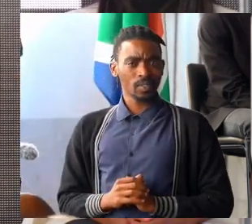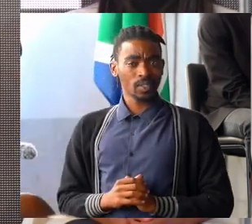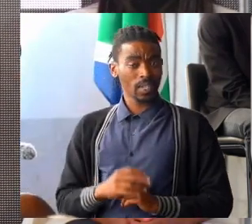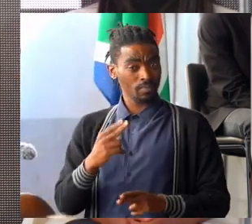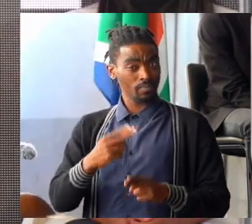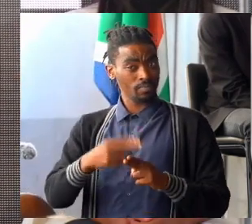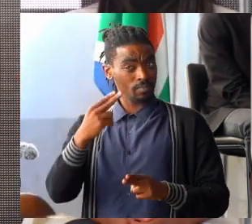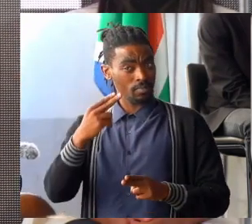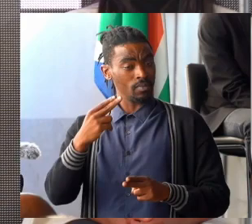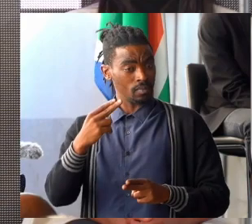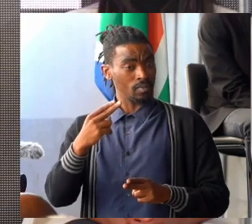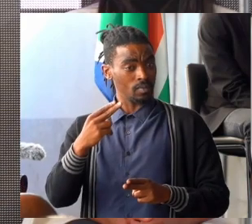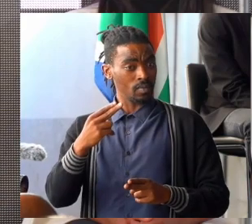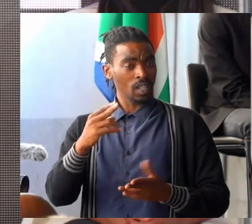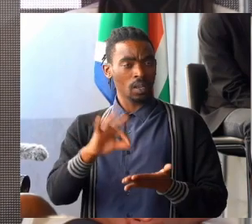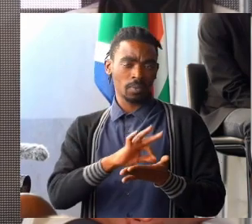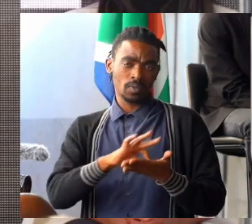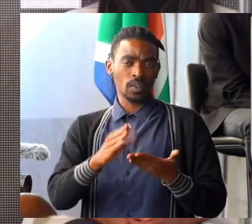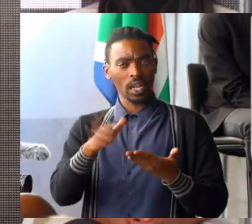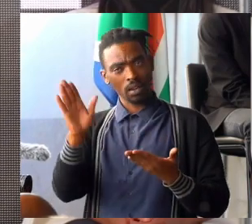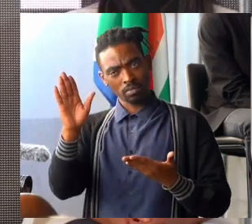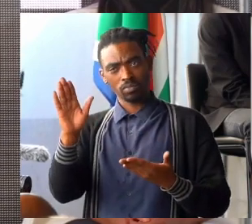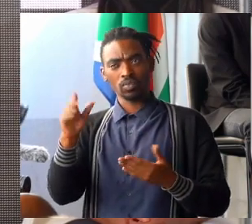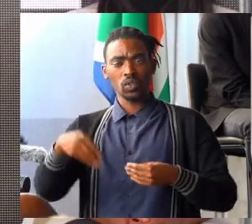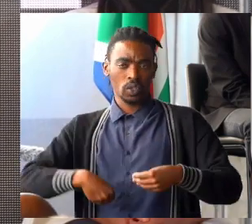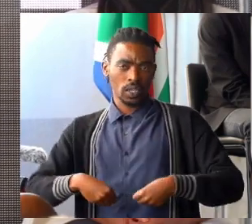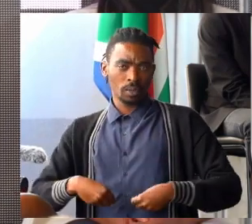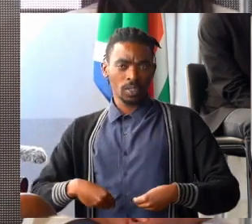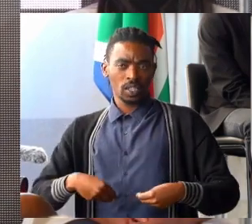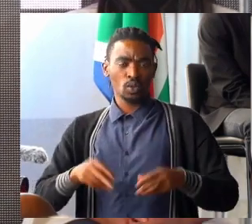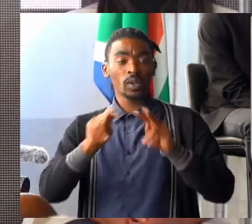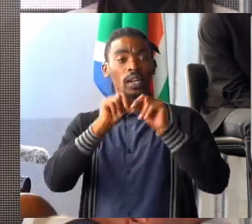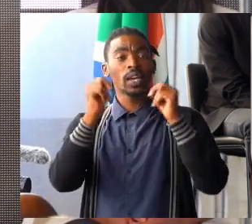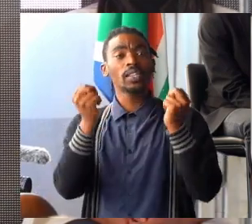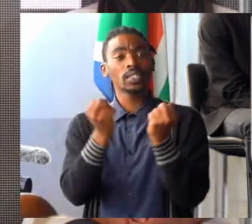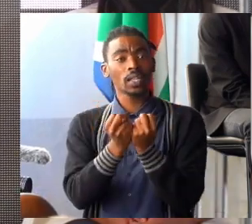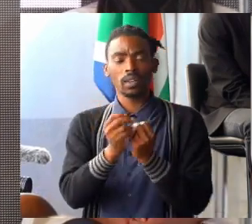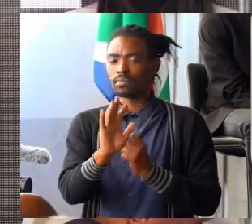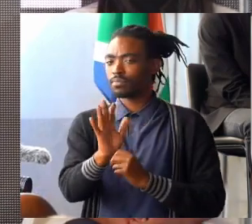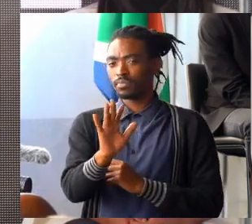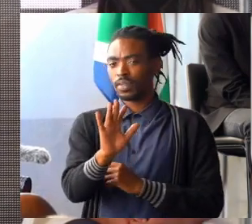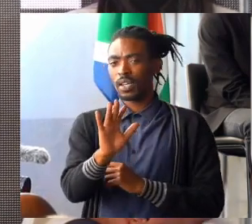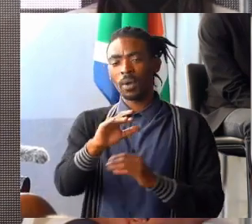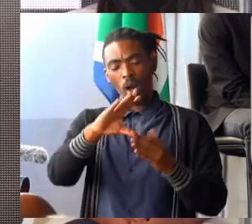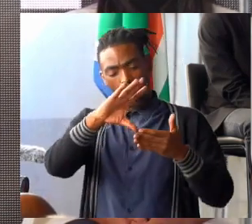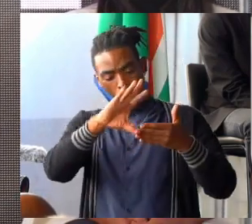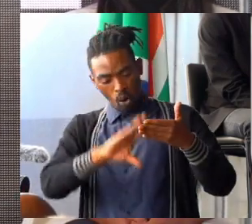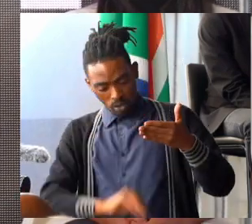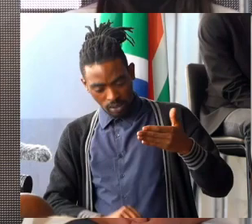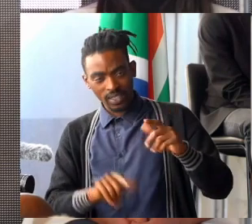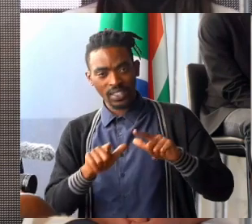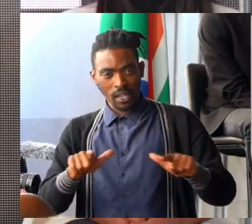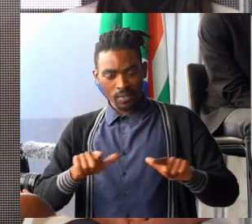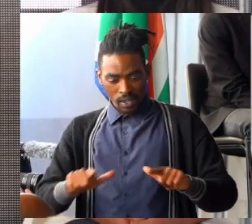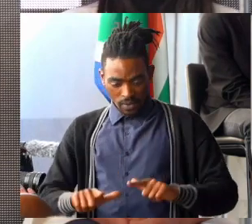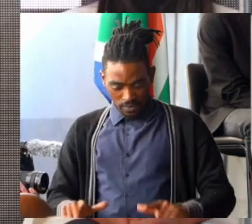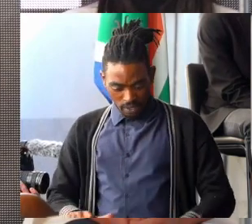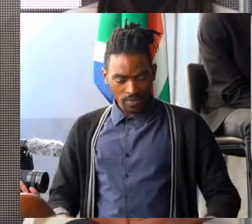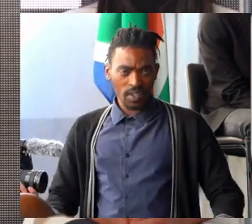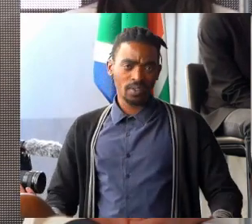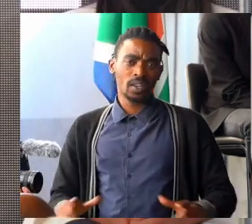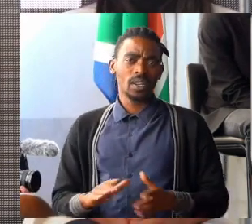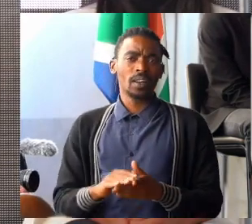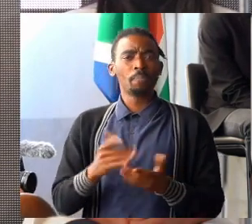Finally, we must root out corruption. Not only in national government and state-owned enterprises, but the degrading, humiliating